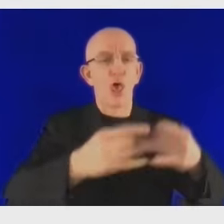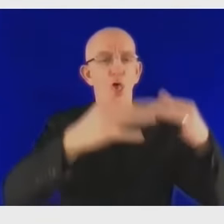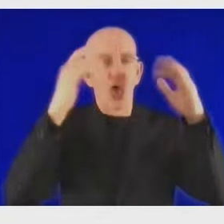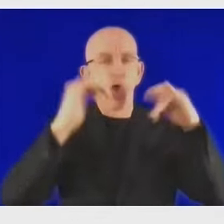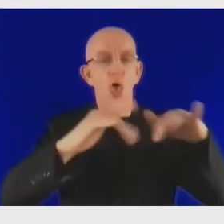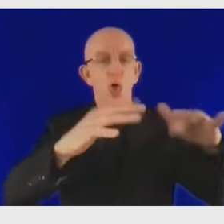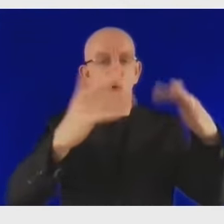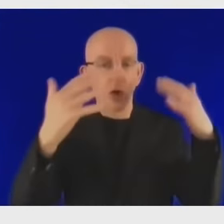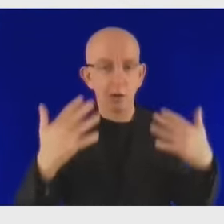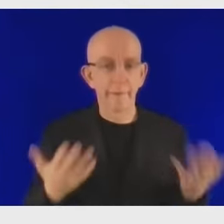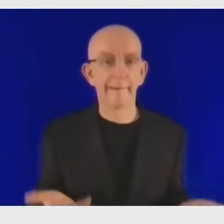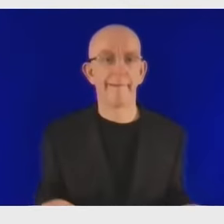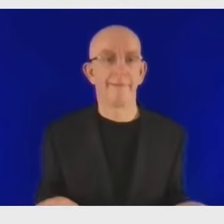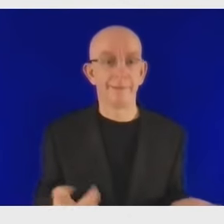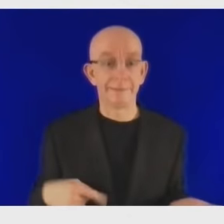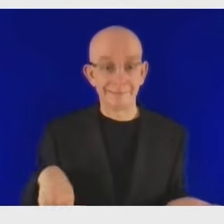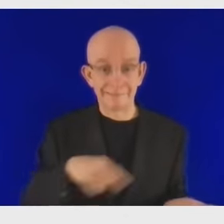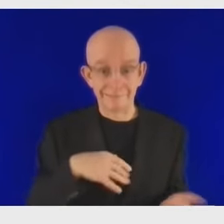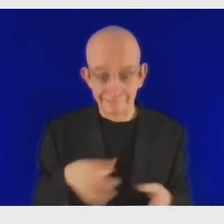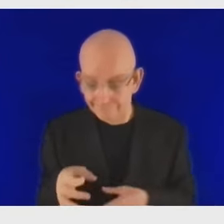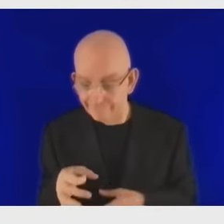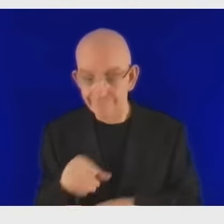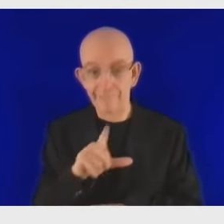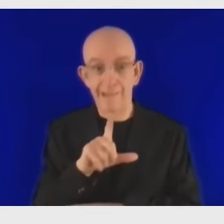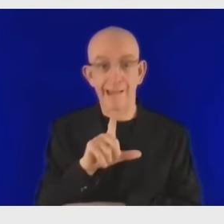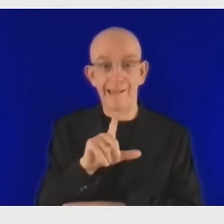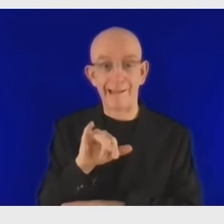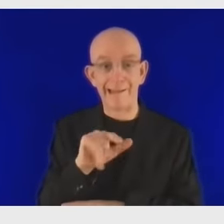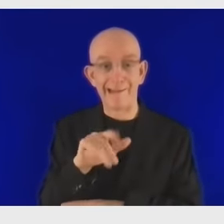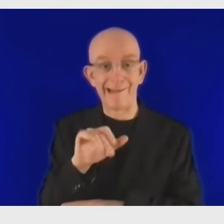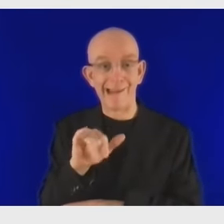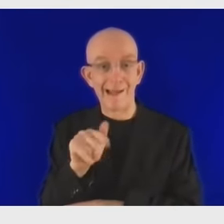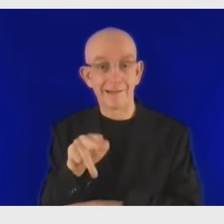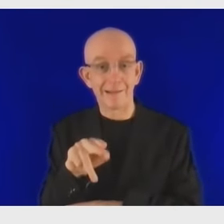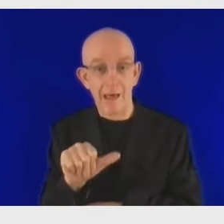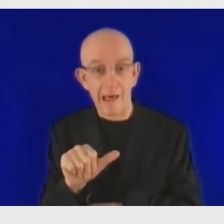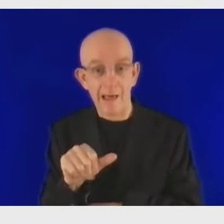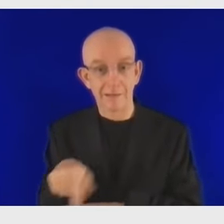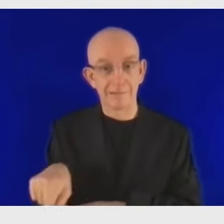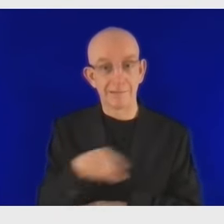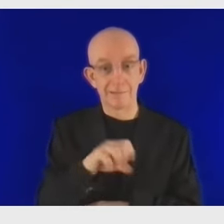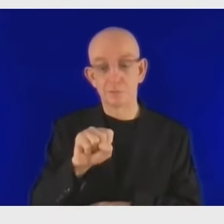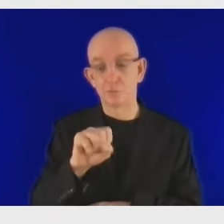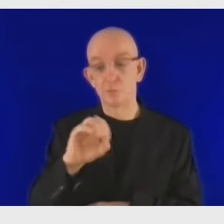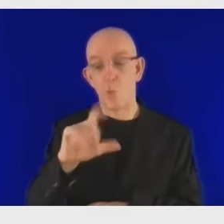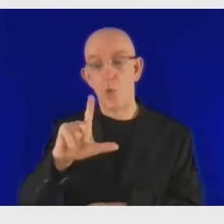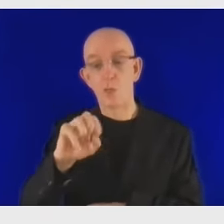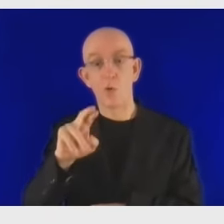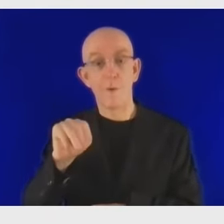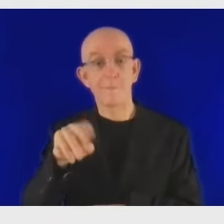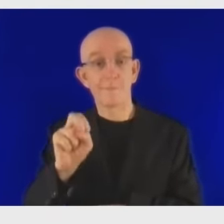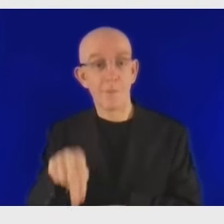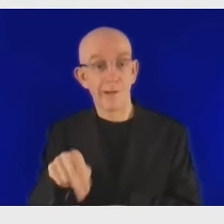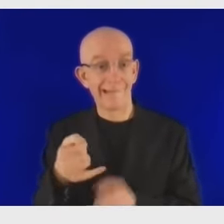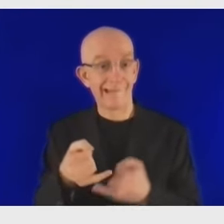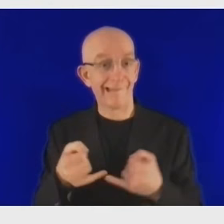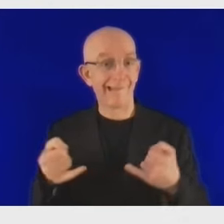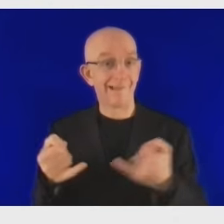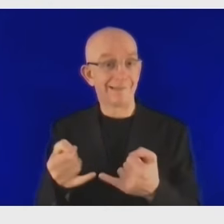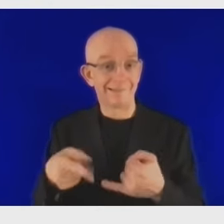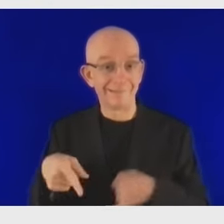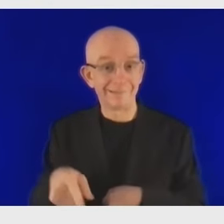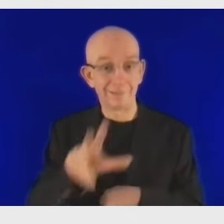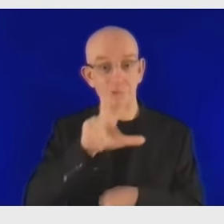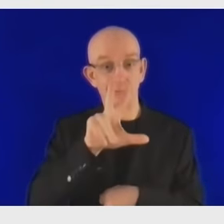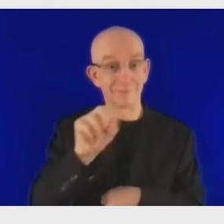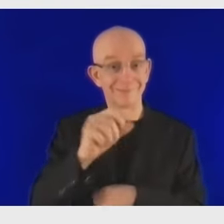our land. Our only freshwater source is now salty. Our land is no longer fertile for root crops to